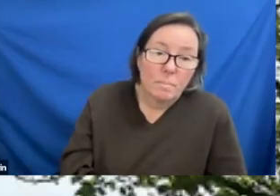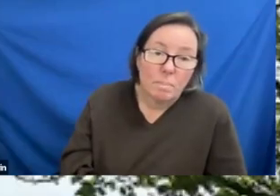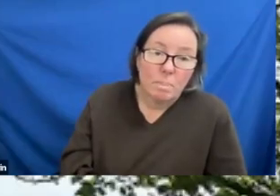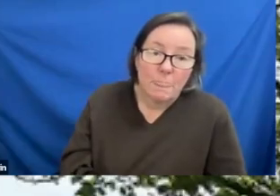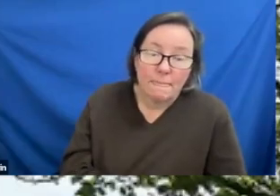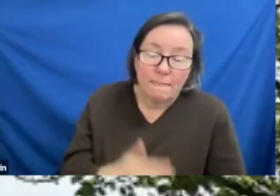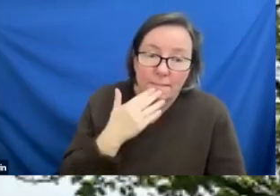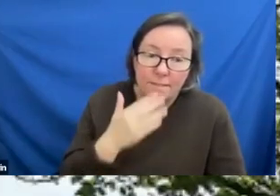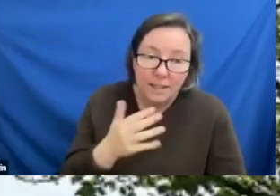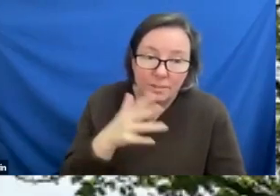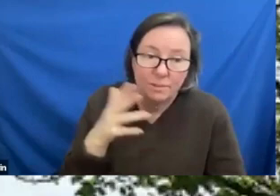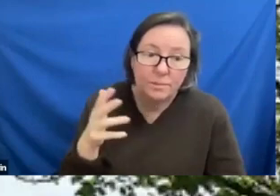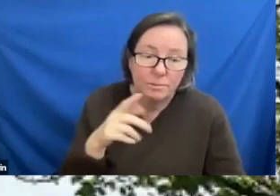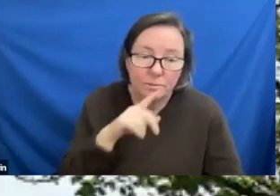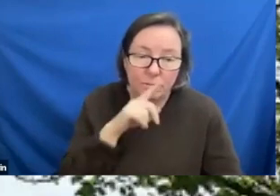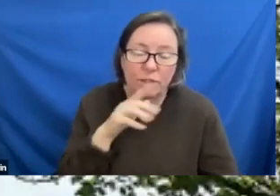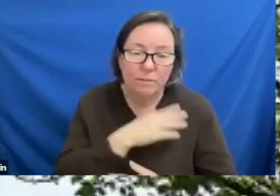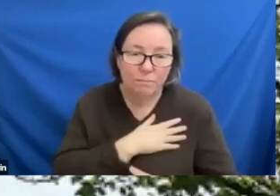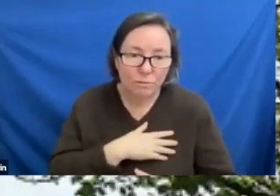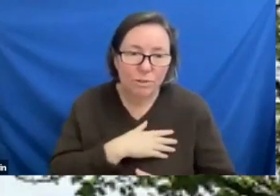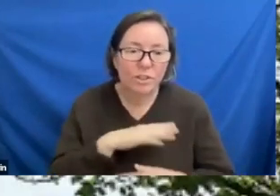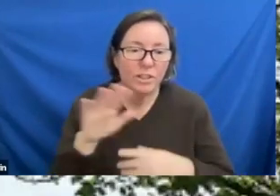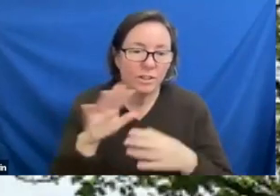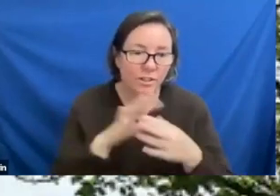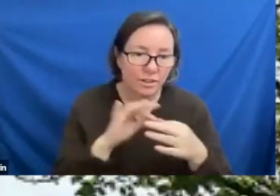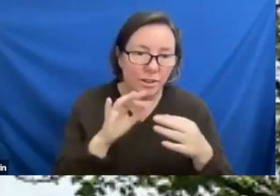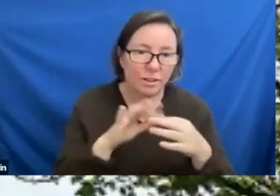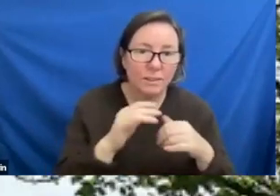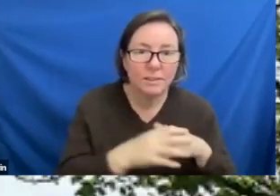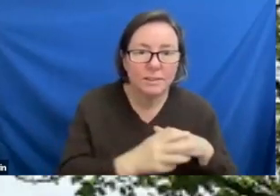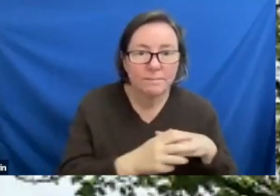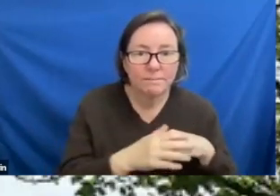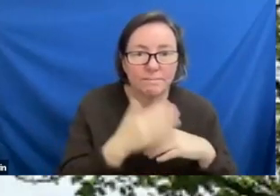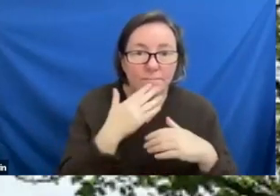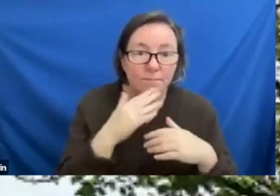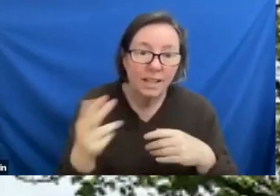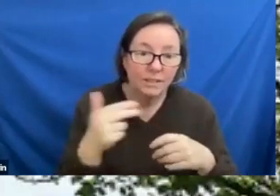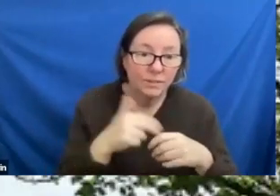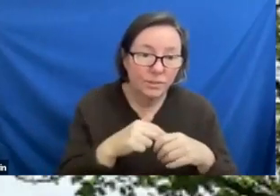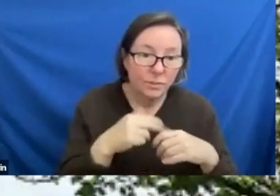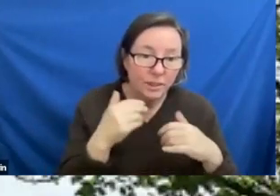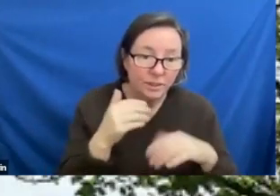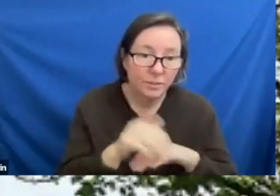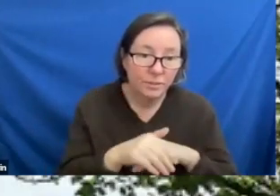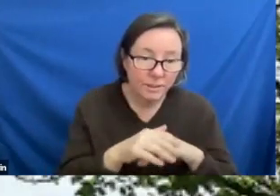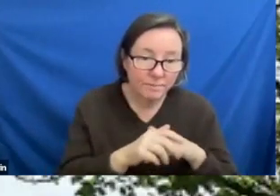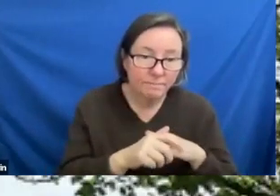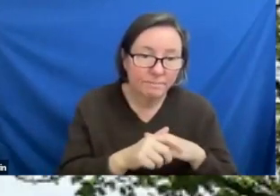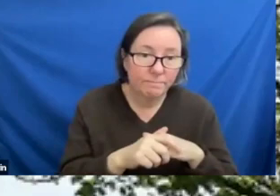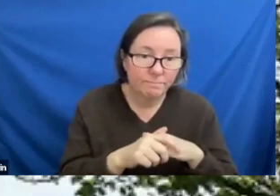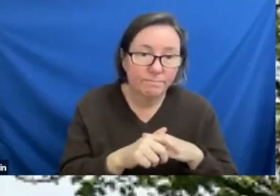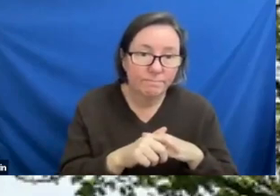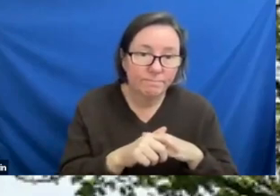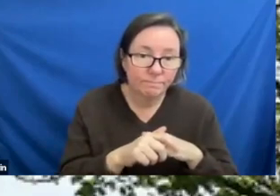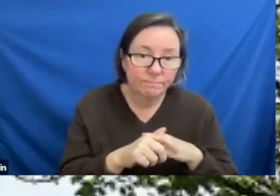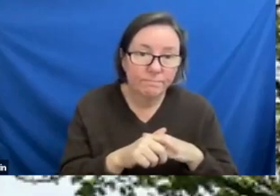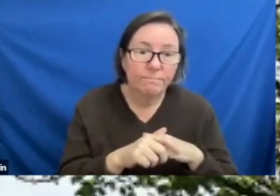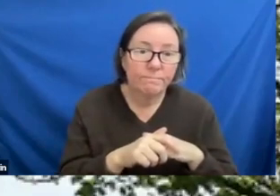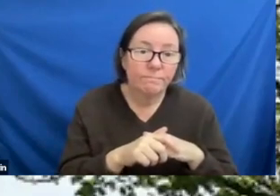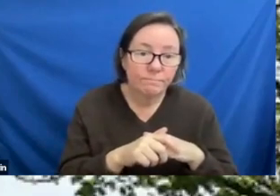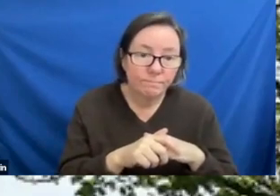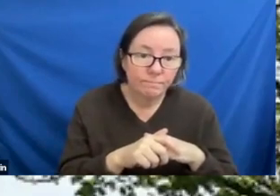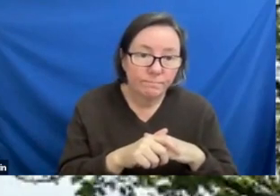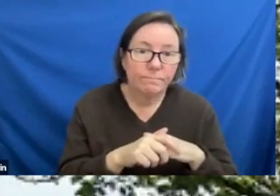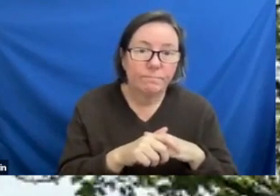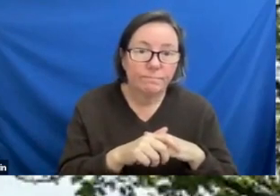Thank you so much, and I really appreciate the comments, and thanks for participating tonight. Really, it's just